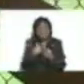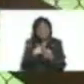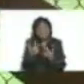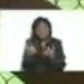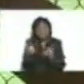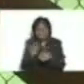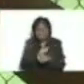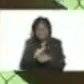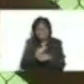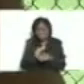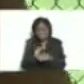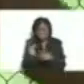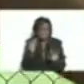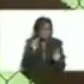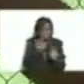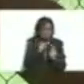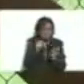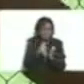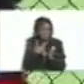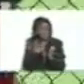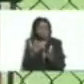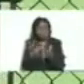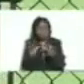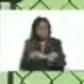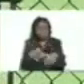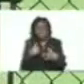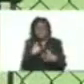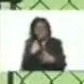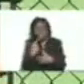And yeah, what can I say?